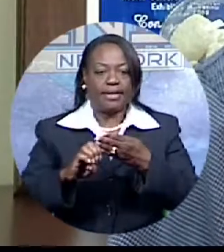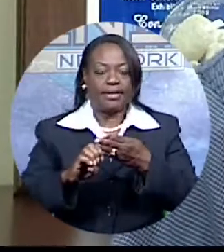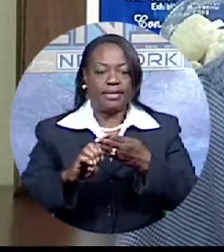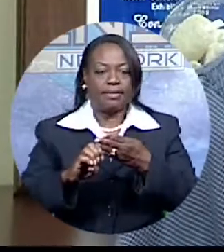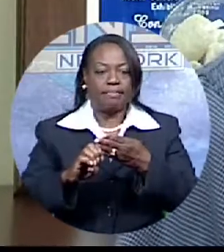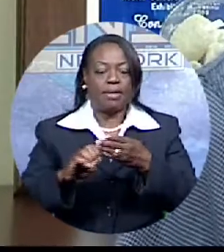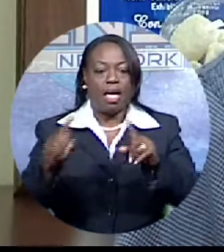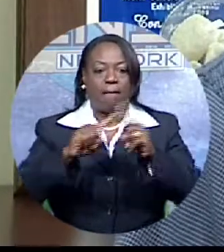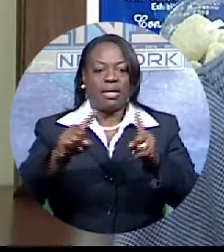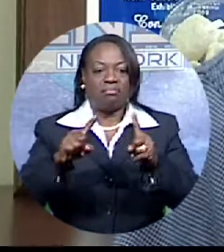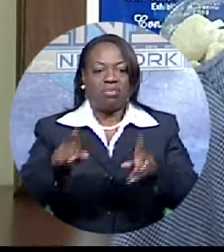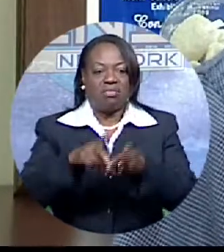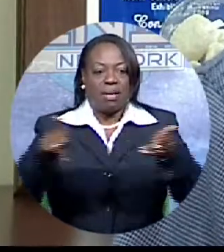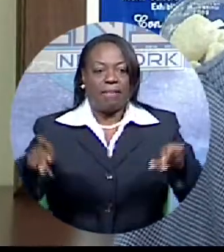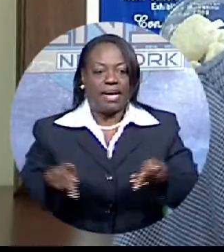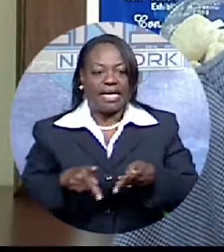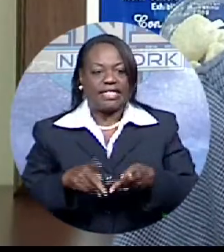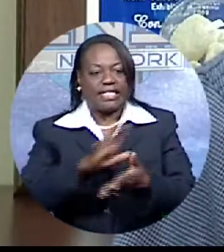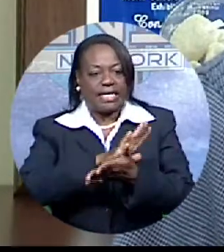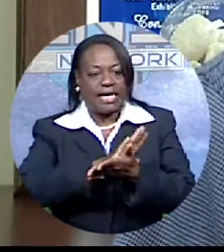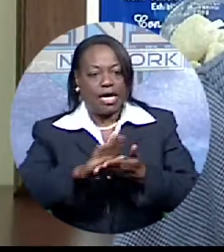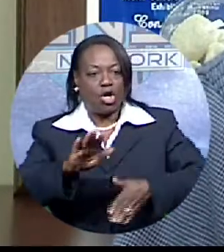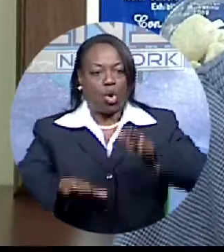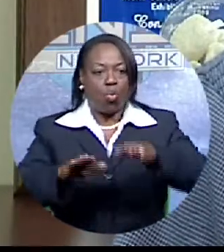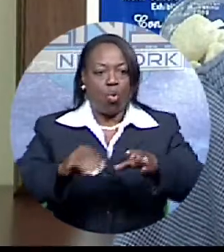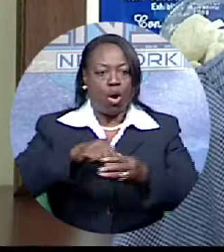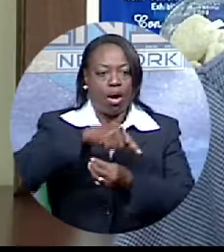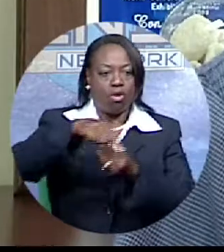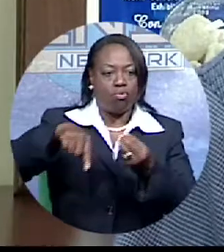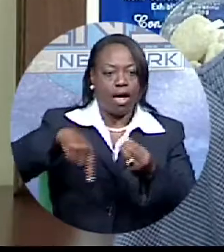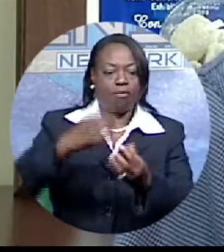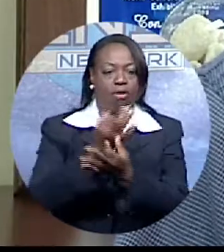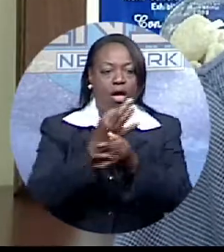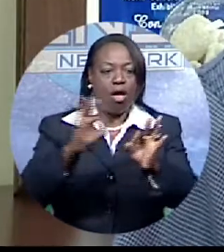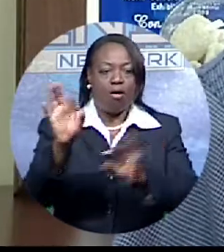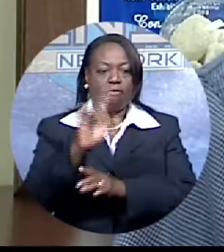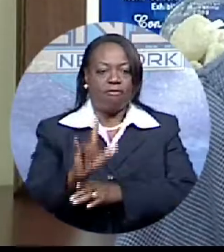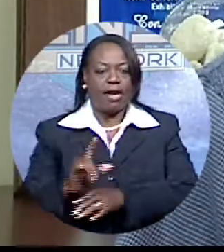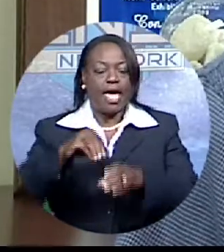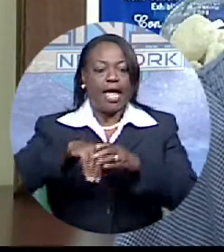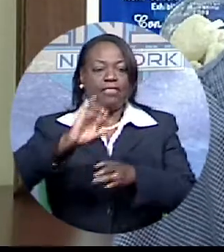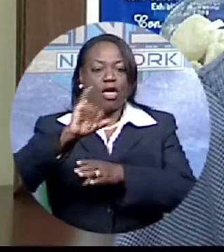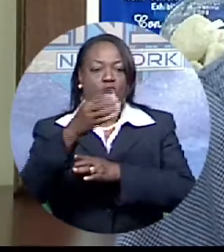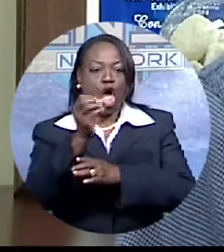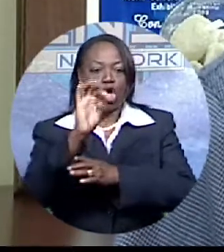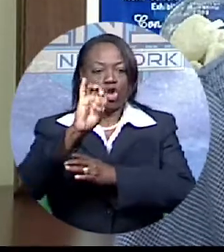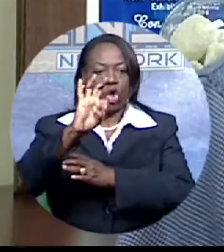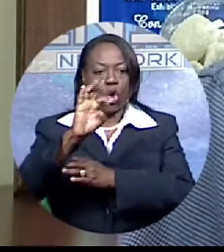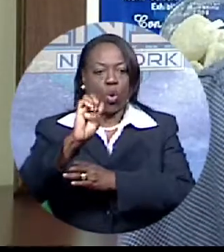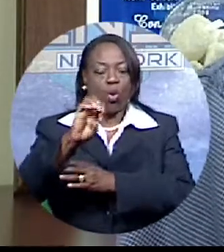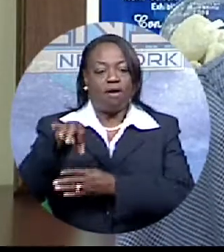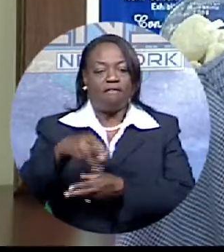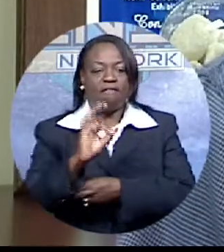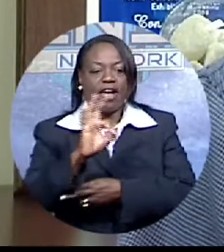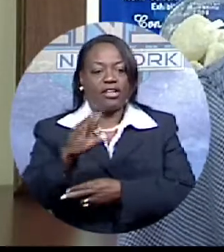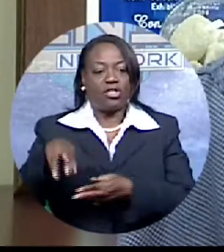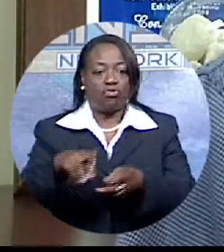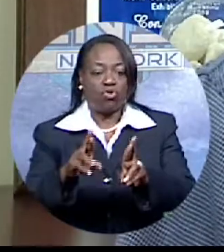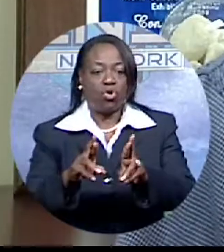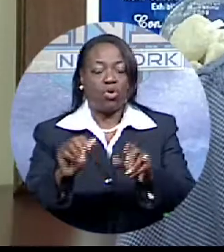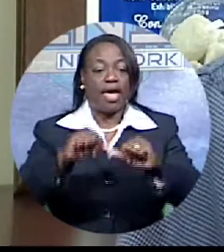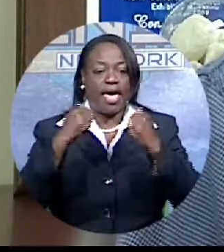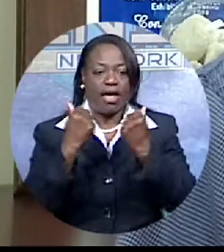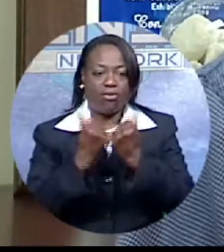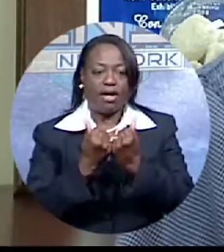the place is clear now. You can walk around. You can walk around freely. And the Joe Farrington over there, well, there's still debris on the